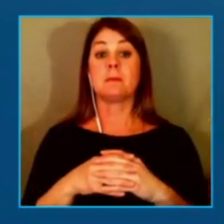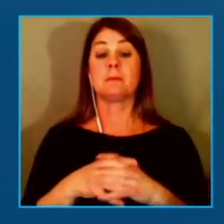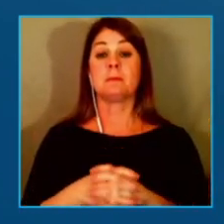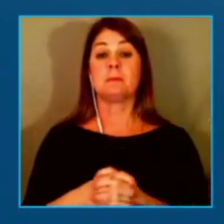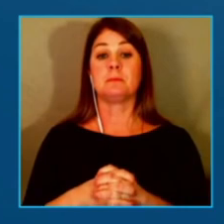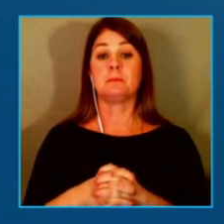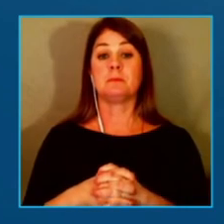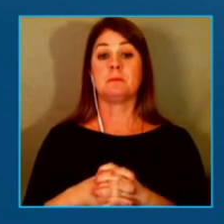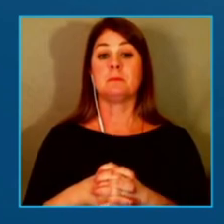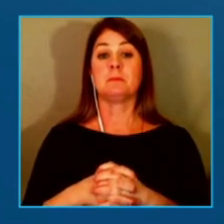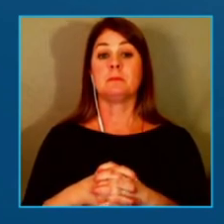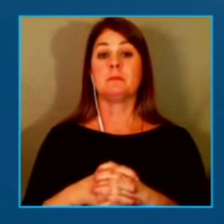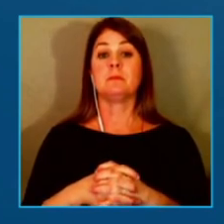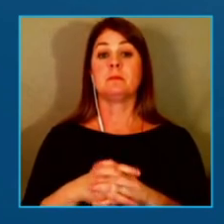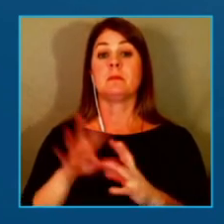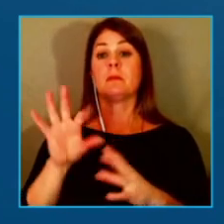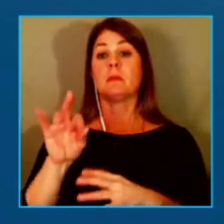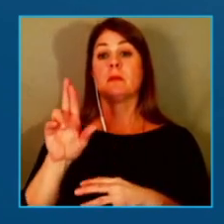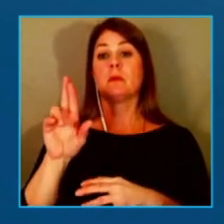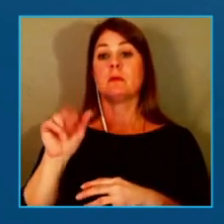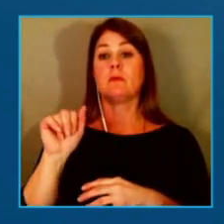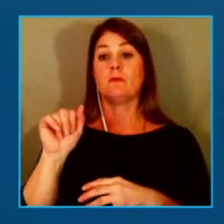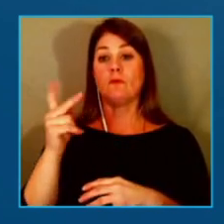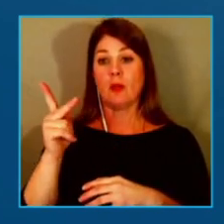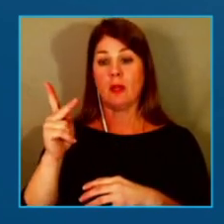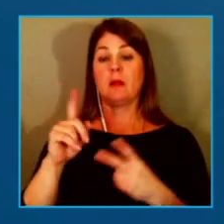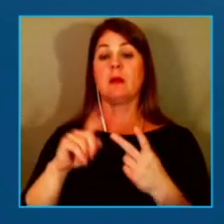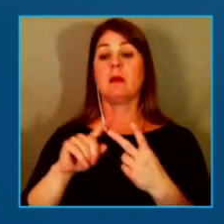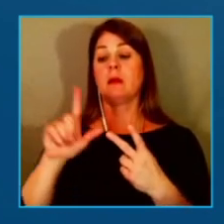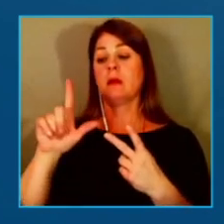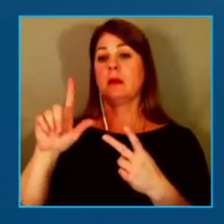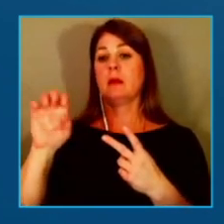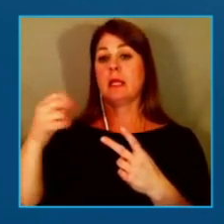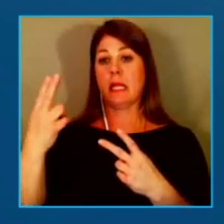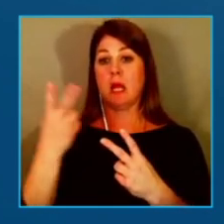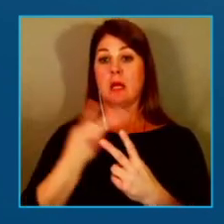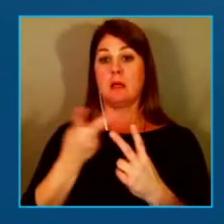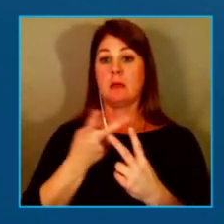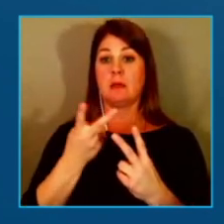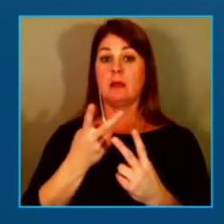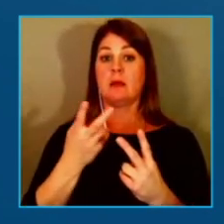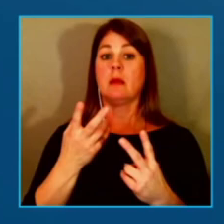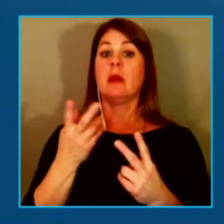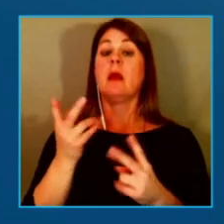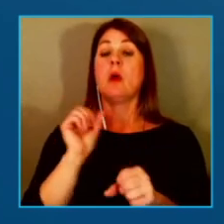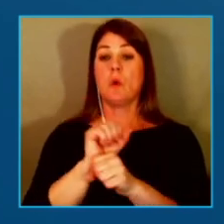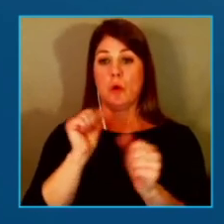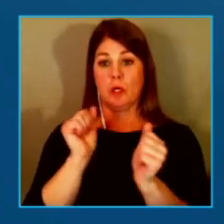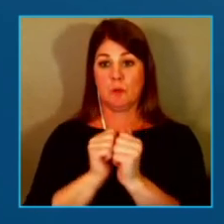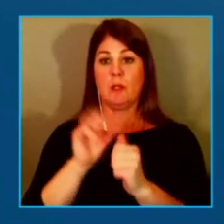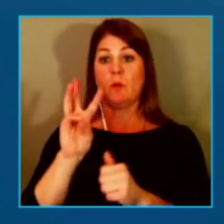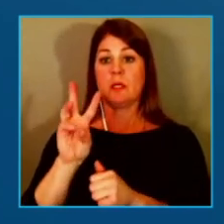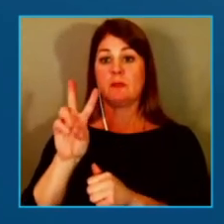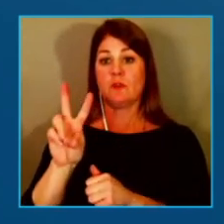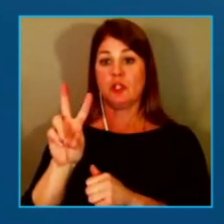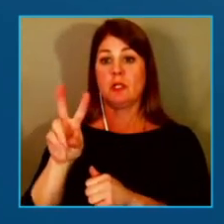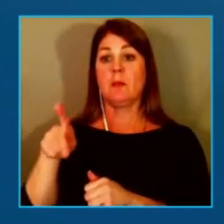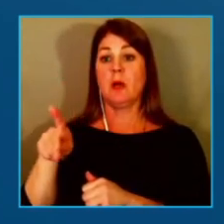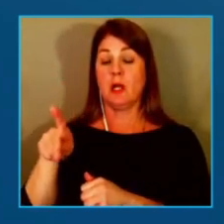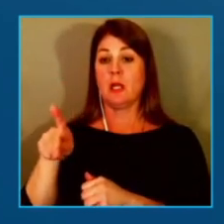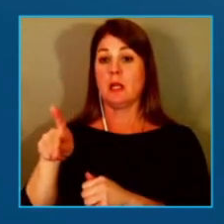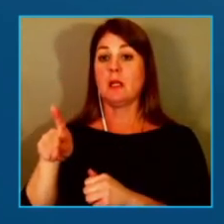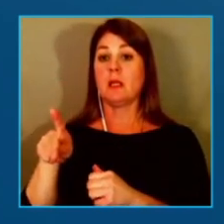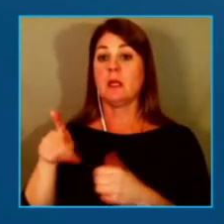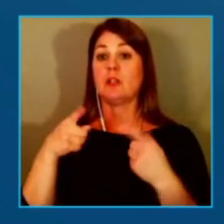Frank Leone and Bishop Leah Daughtry, the RBC's representatives who worked with the West Virginia Party during this